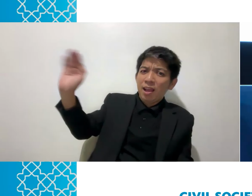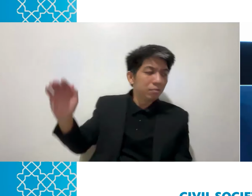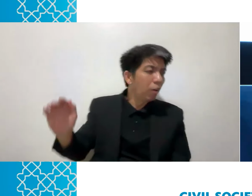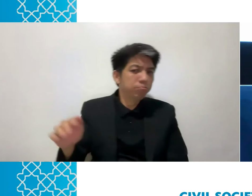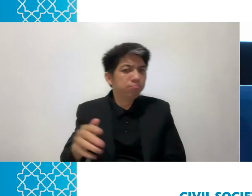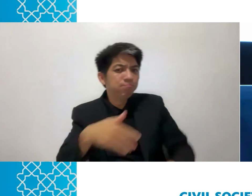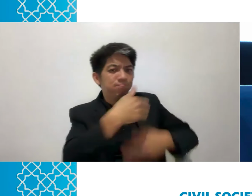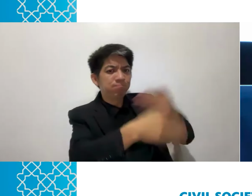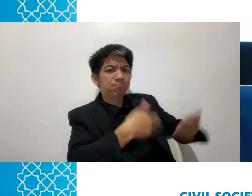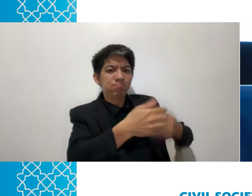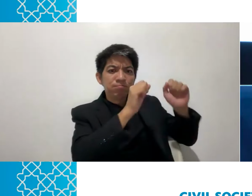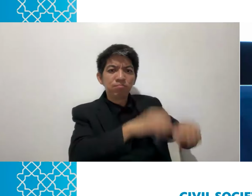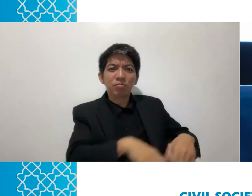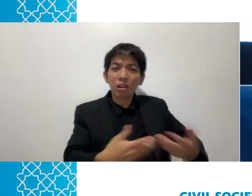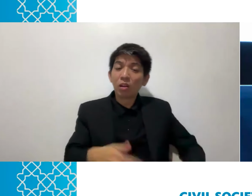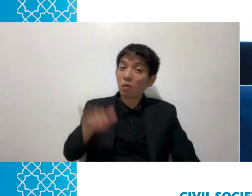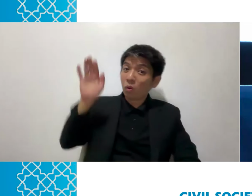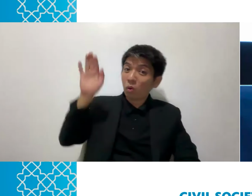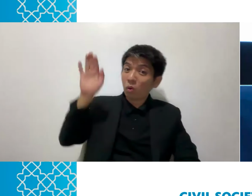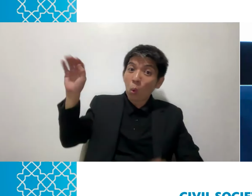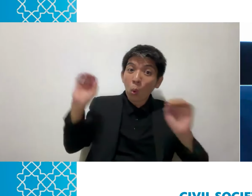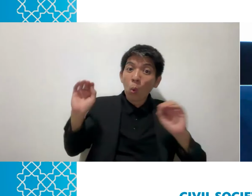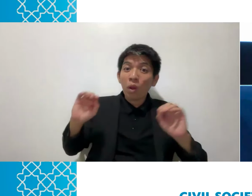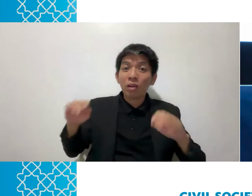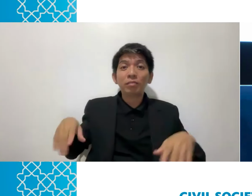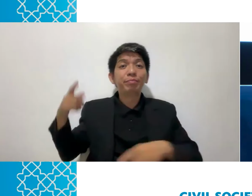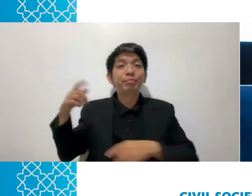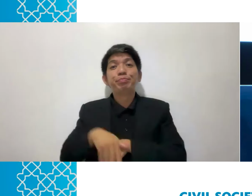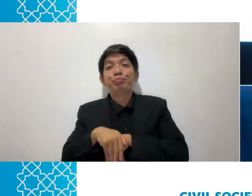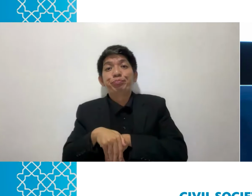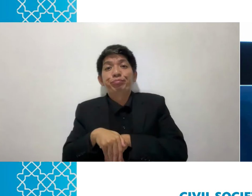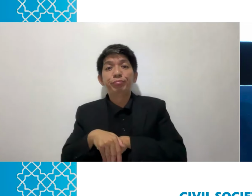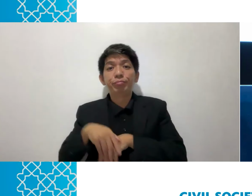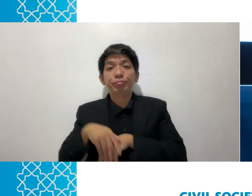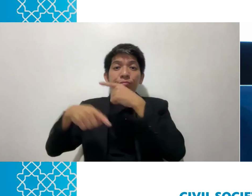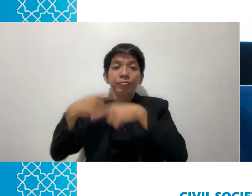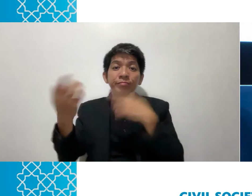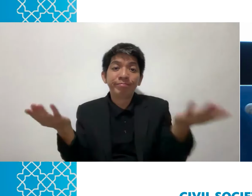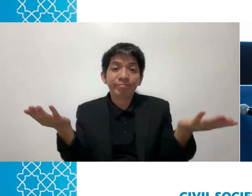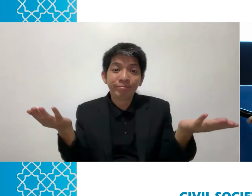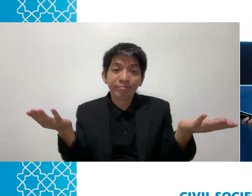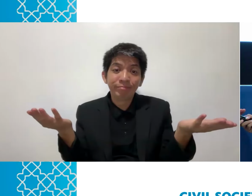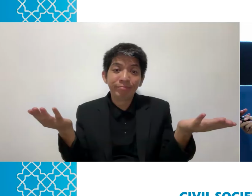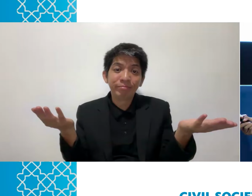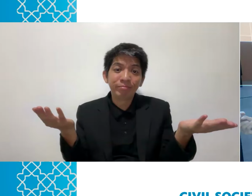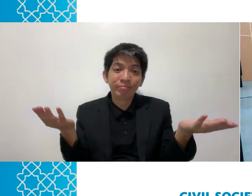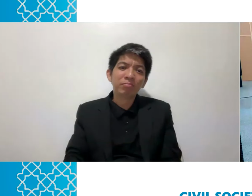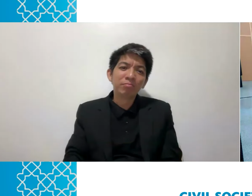not same as the genuine commitment. That's why I choose yellow for this one. Yeah, thank